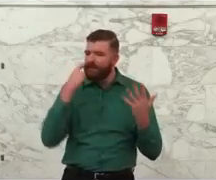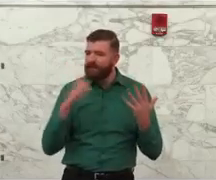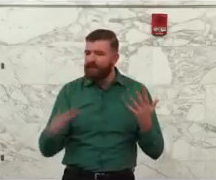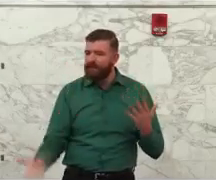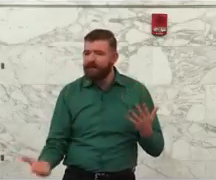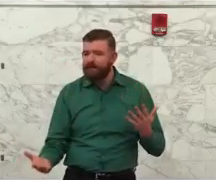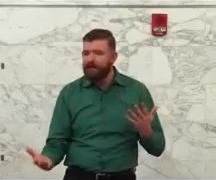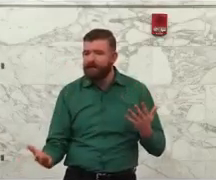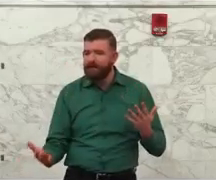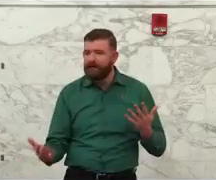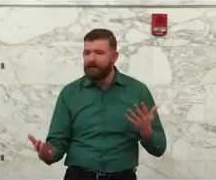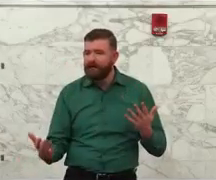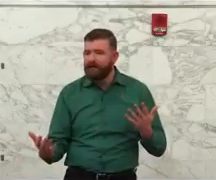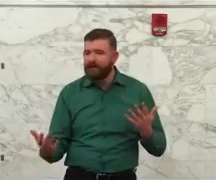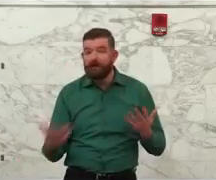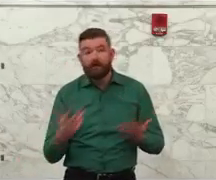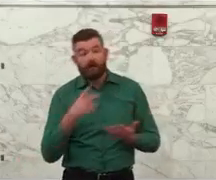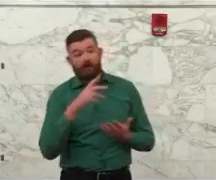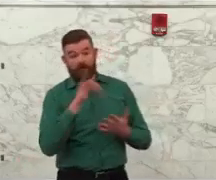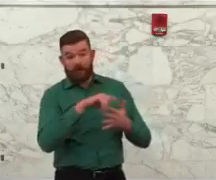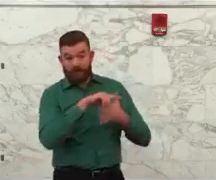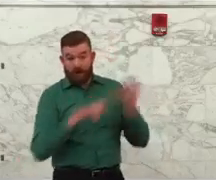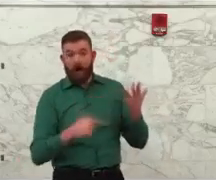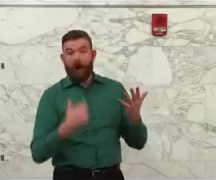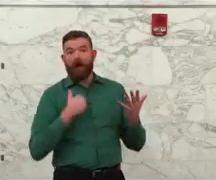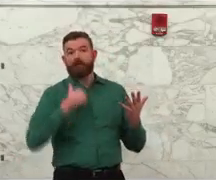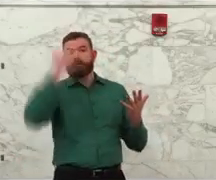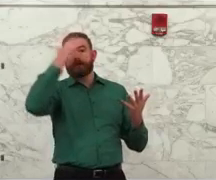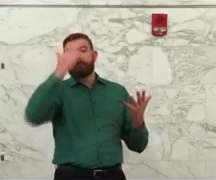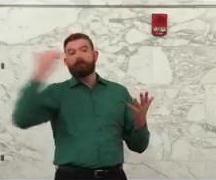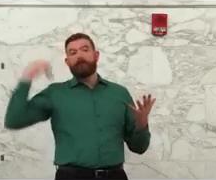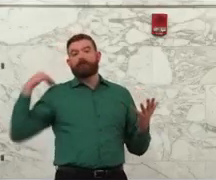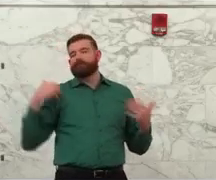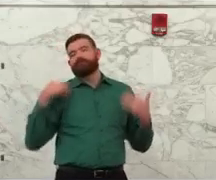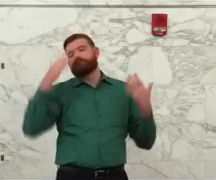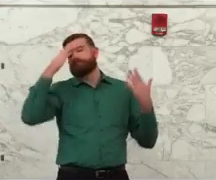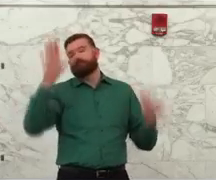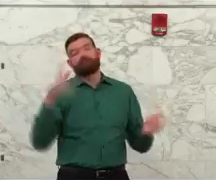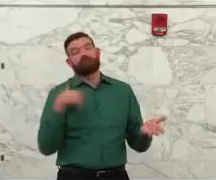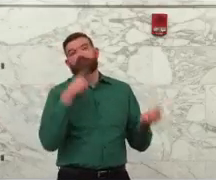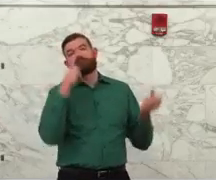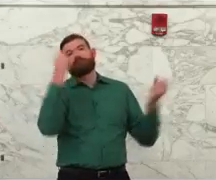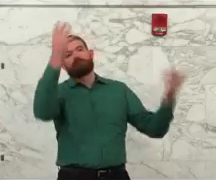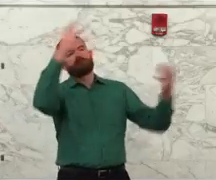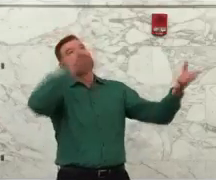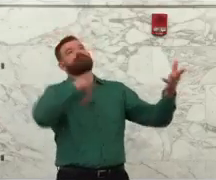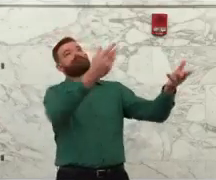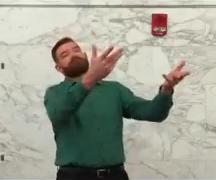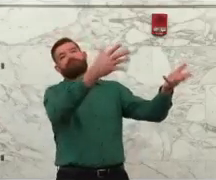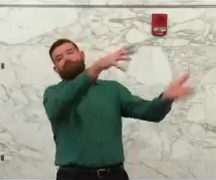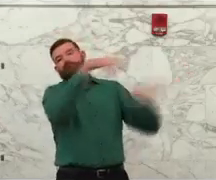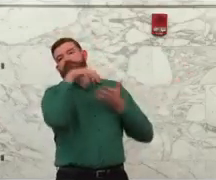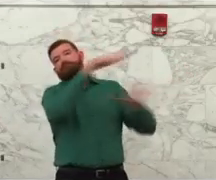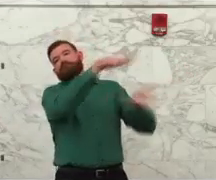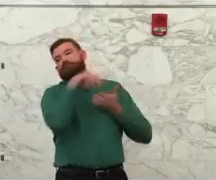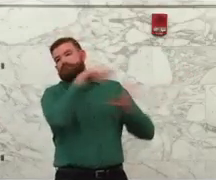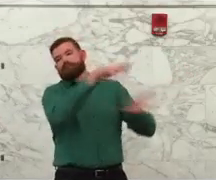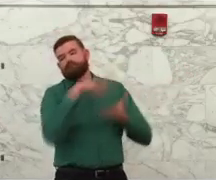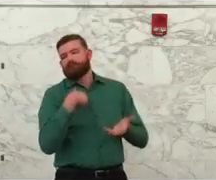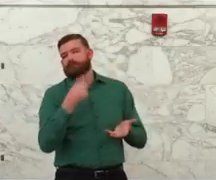don't have that information yet. The volume of activity coming into the communicable disease service is a little overwhelming, but